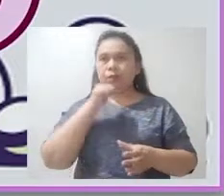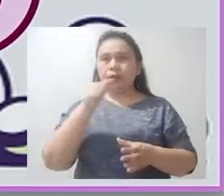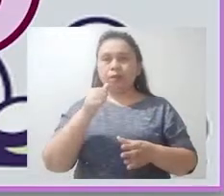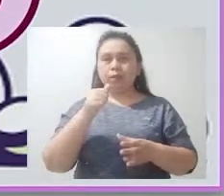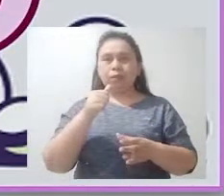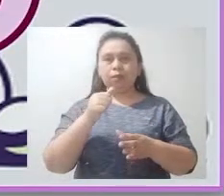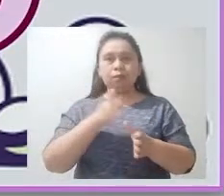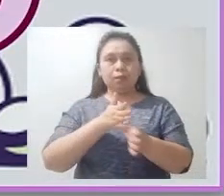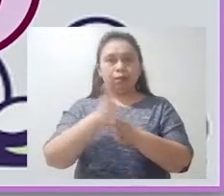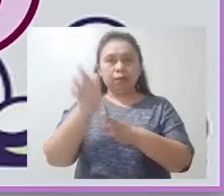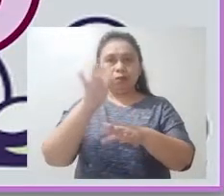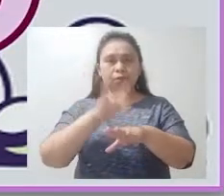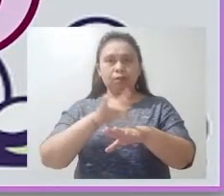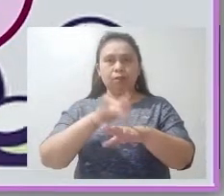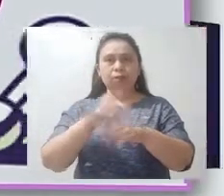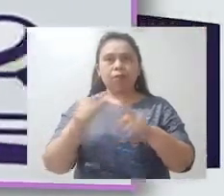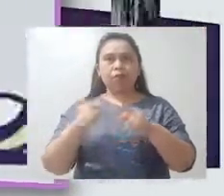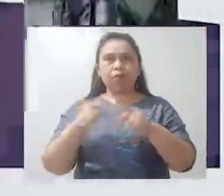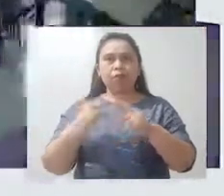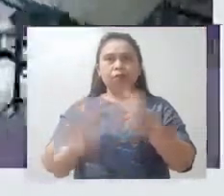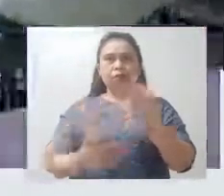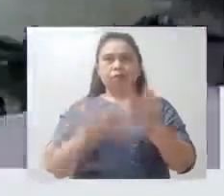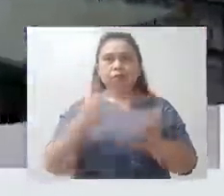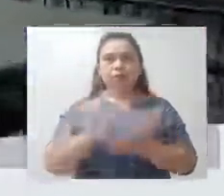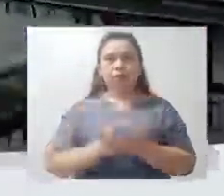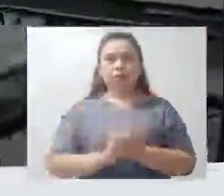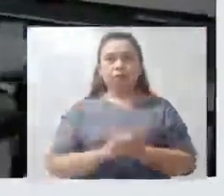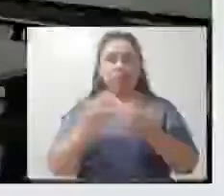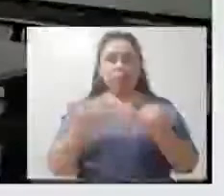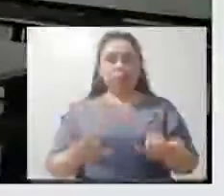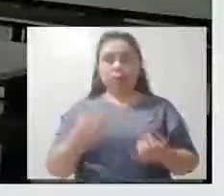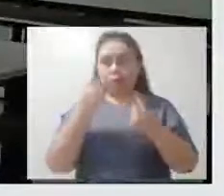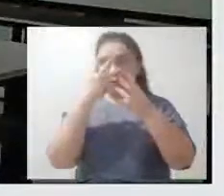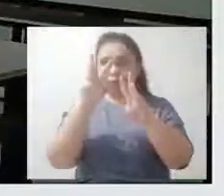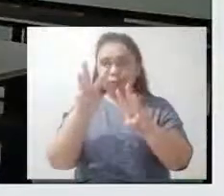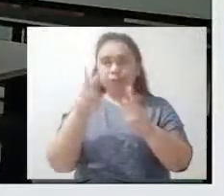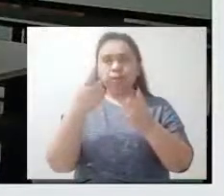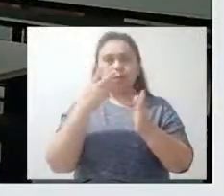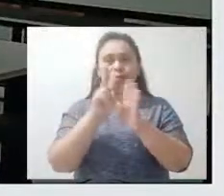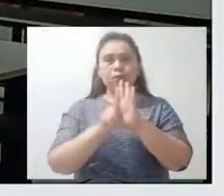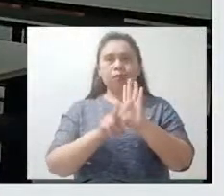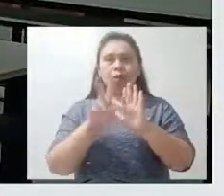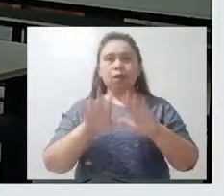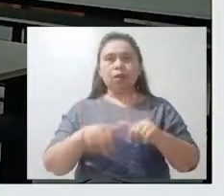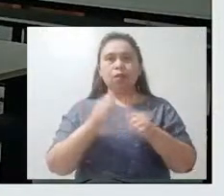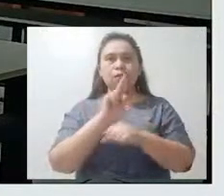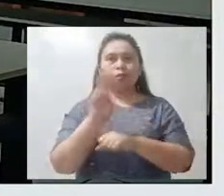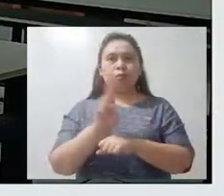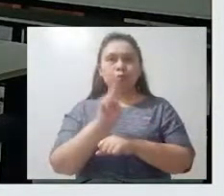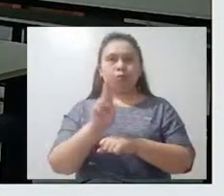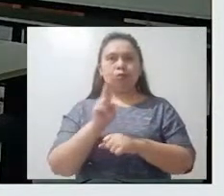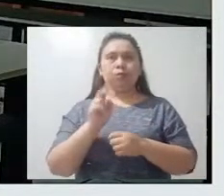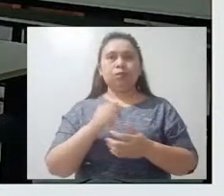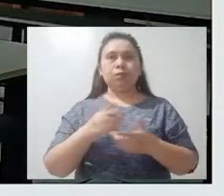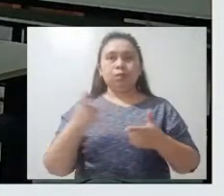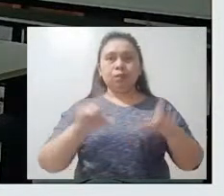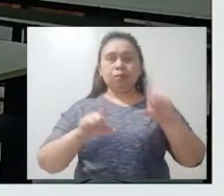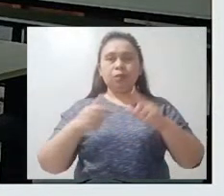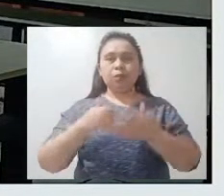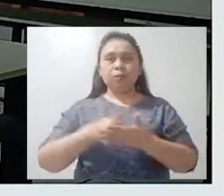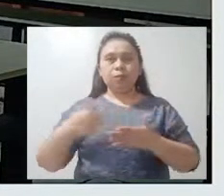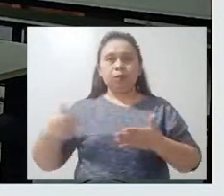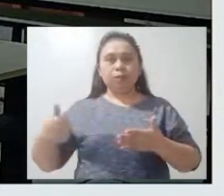with the flame. Now, let us watch this video on how to use the Bunsen